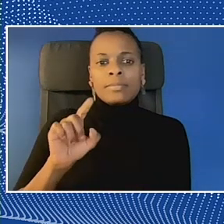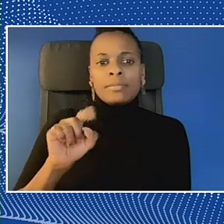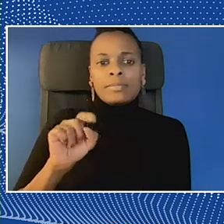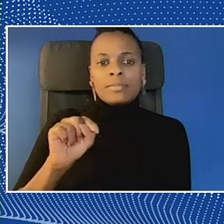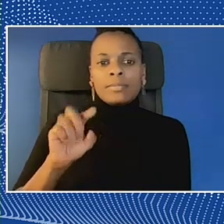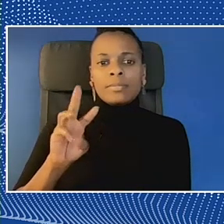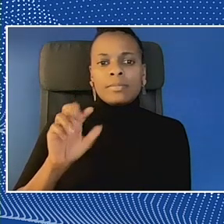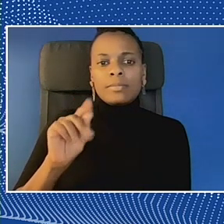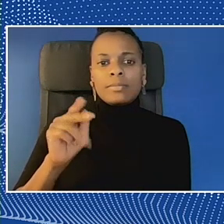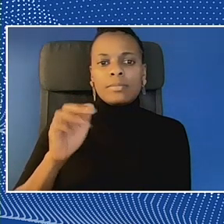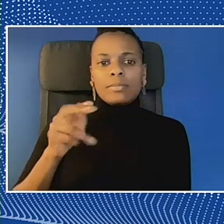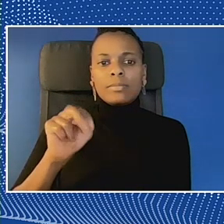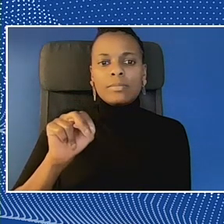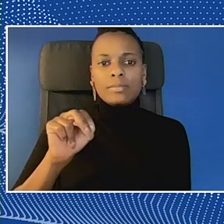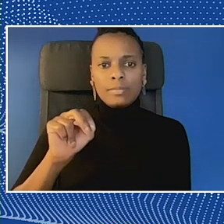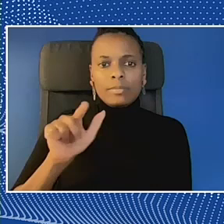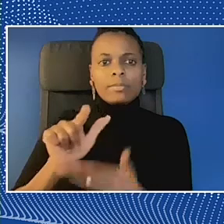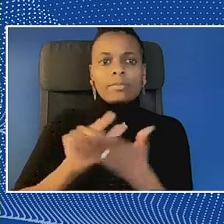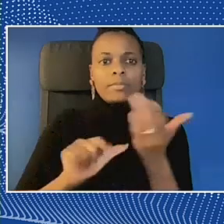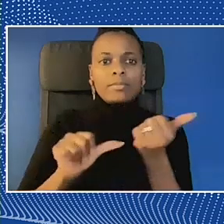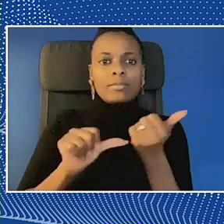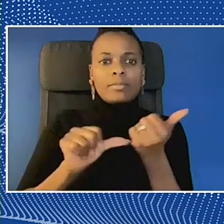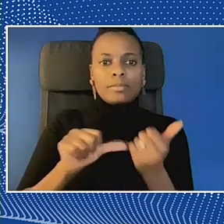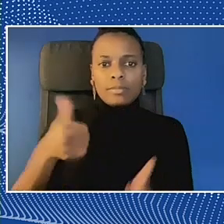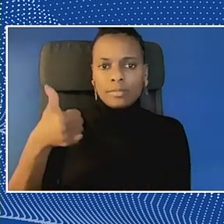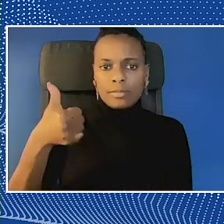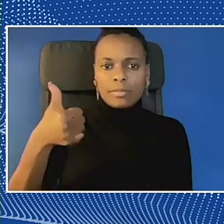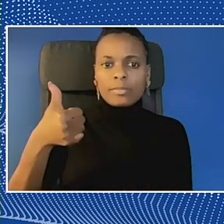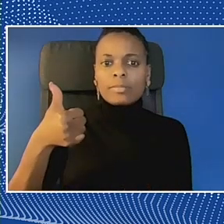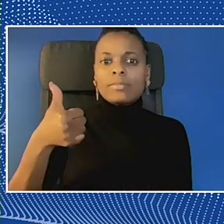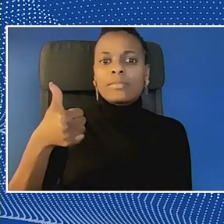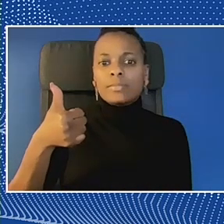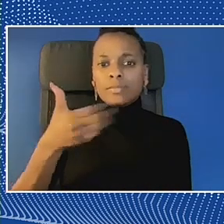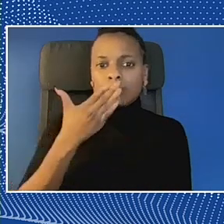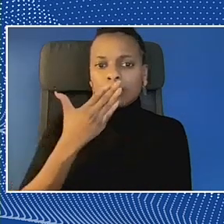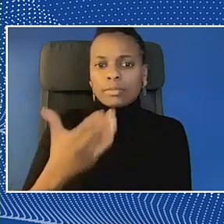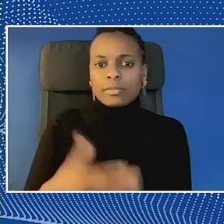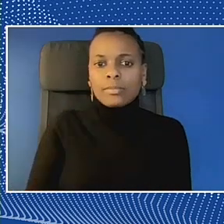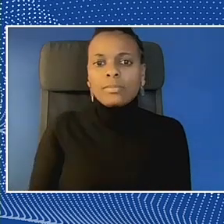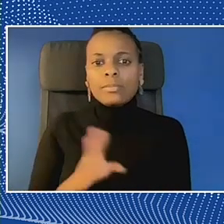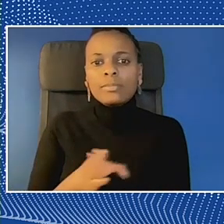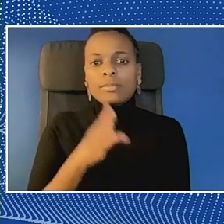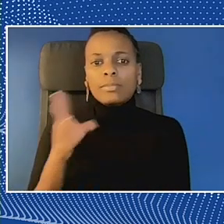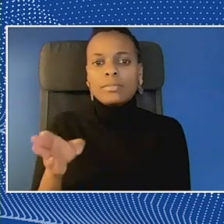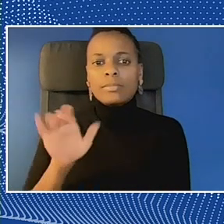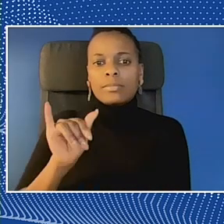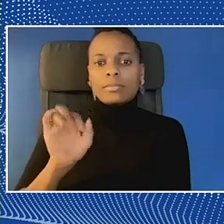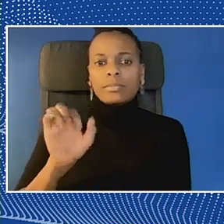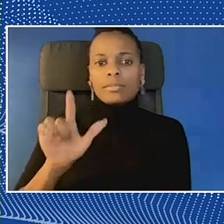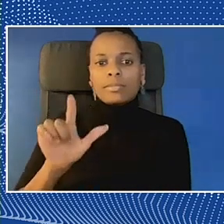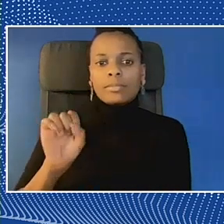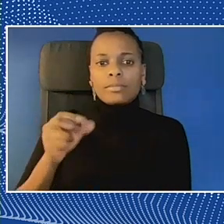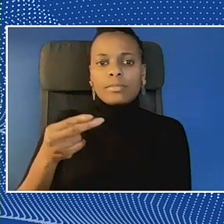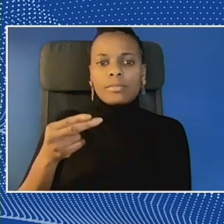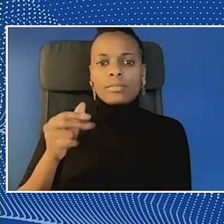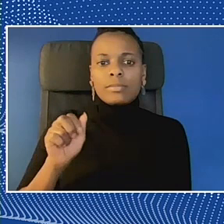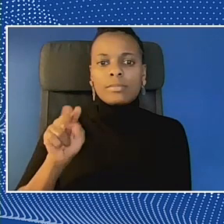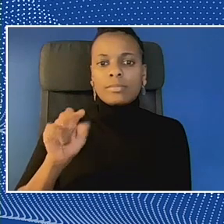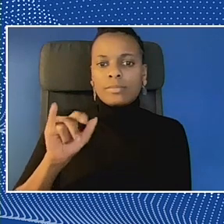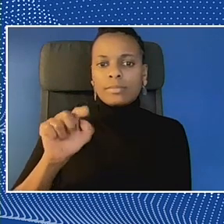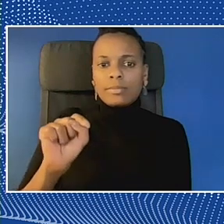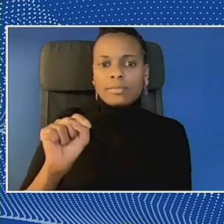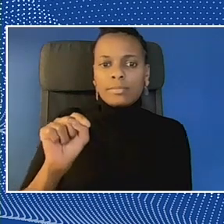Legal Assistance. Thank you. Thumbs up. Next, I have Yael